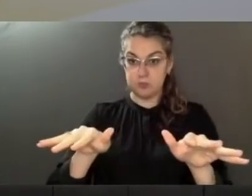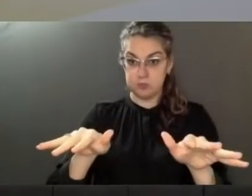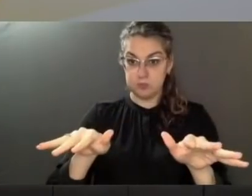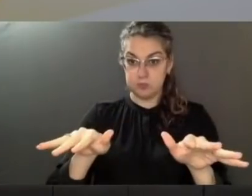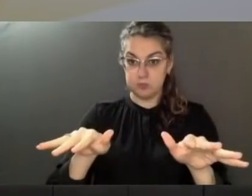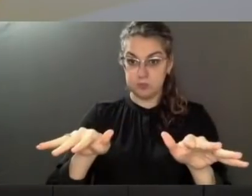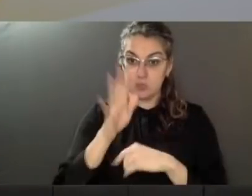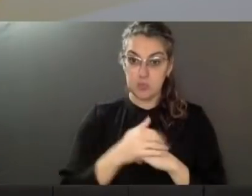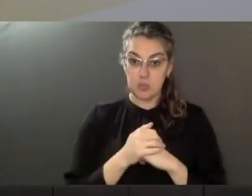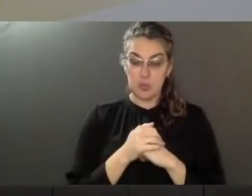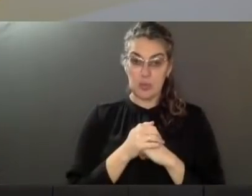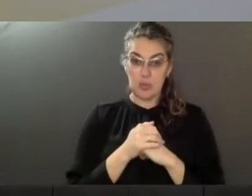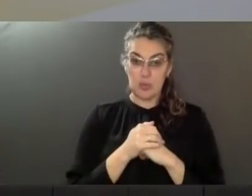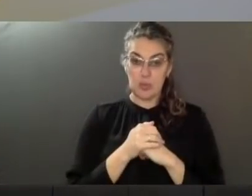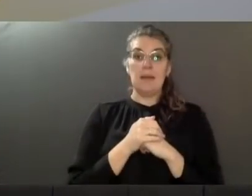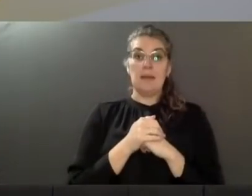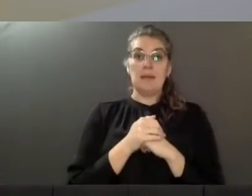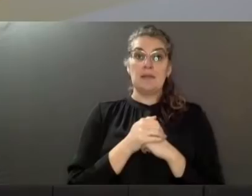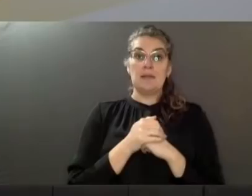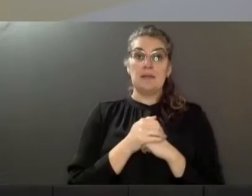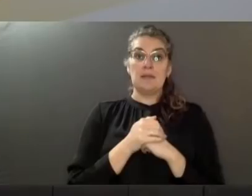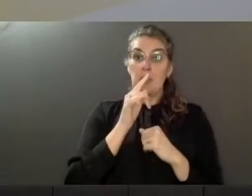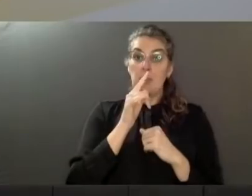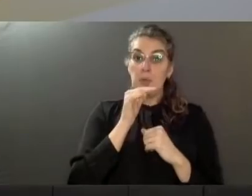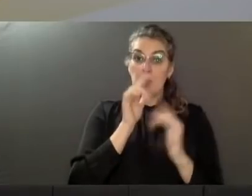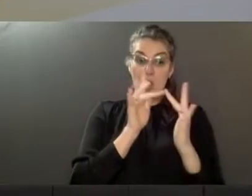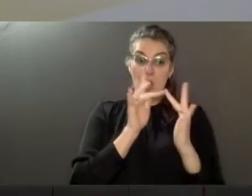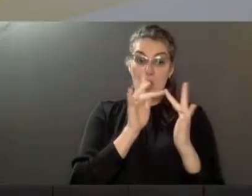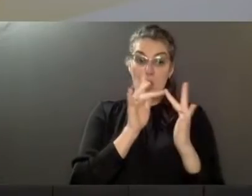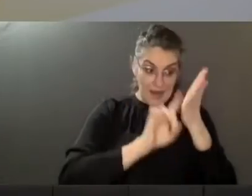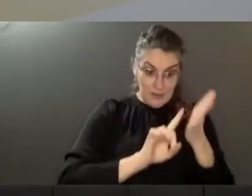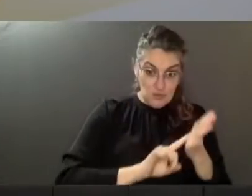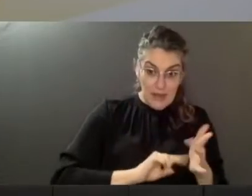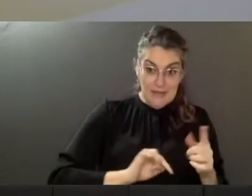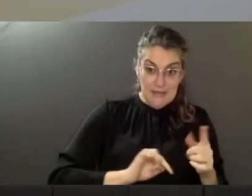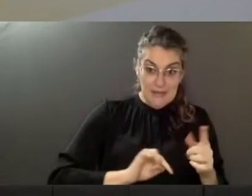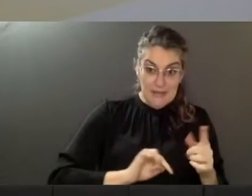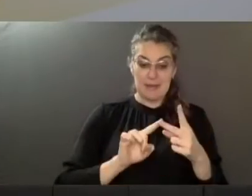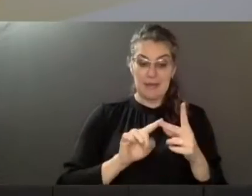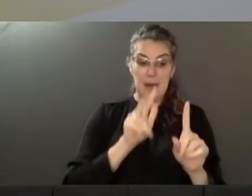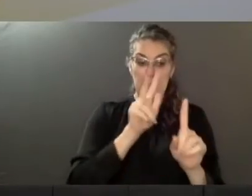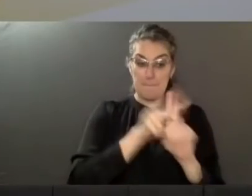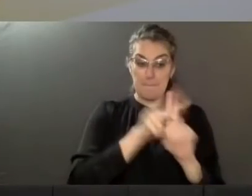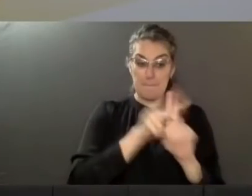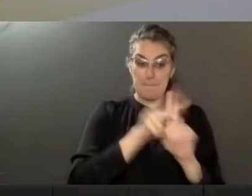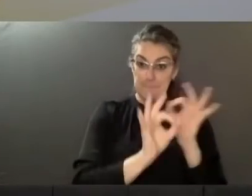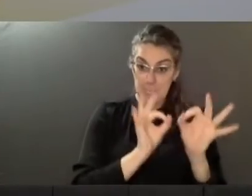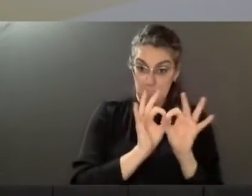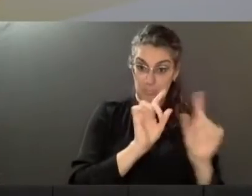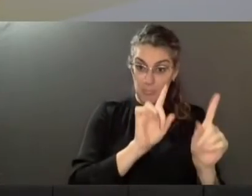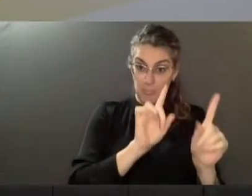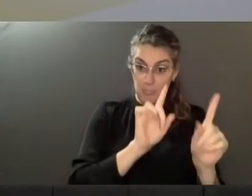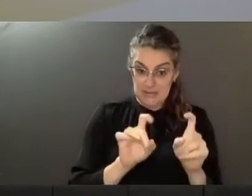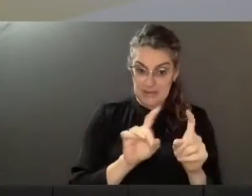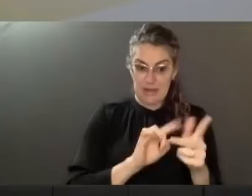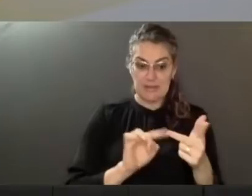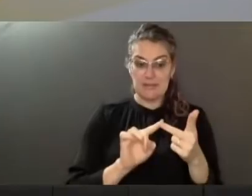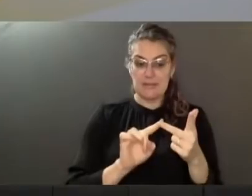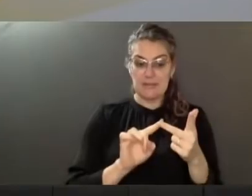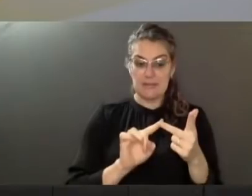including testing, contact tracing, and follow-up, and it has most importantly put others at risk.